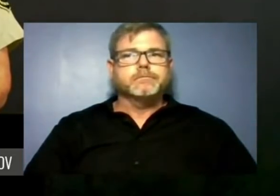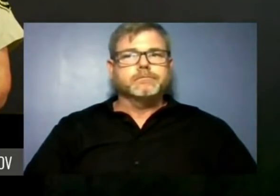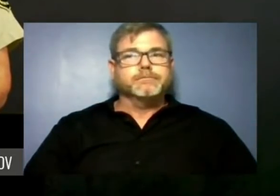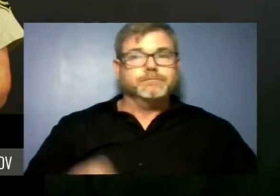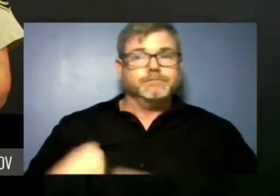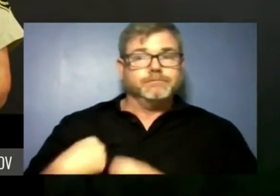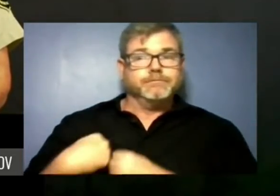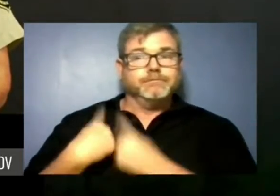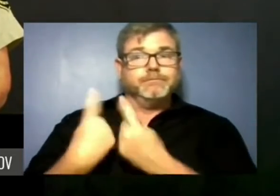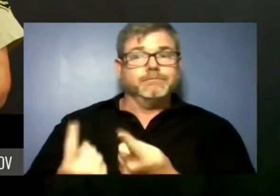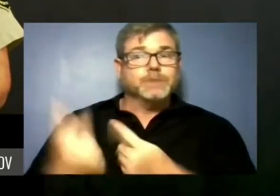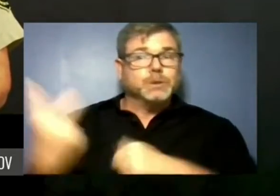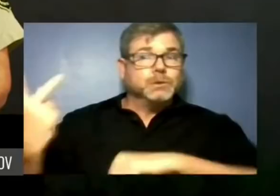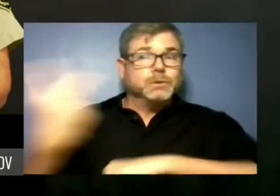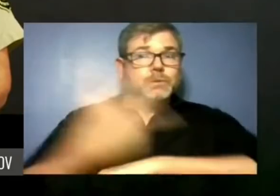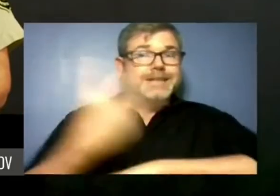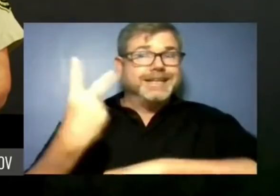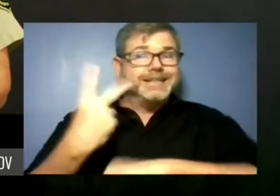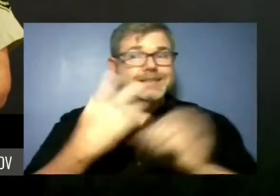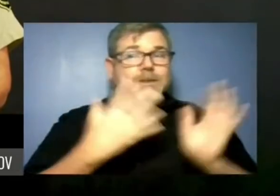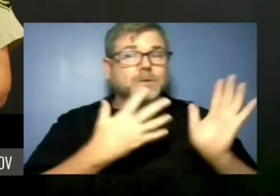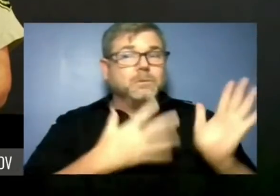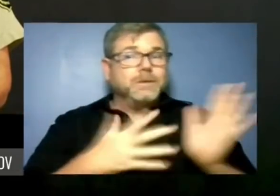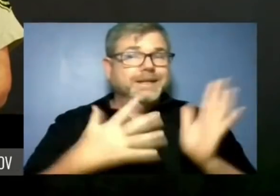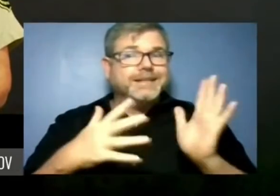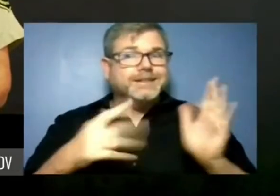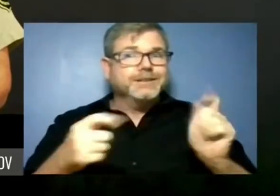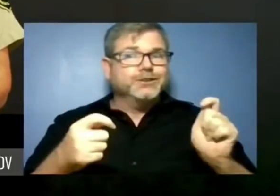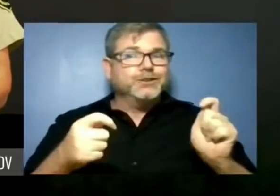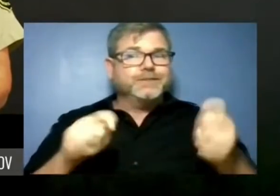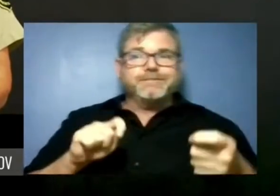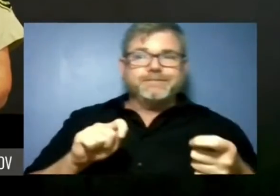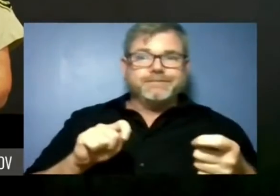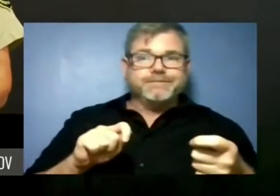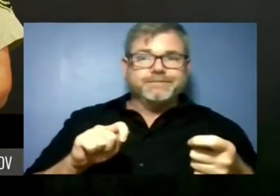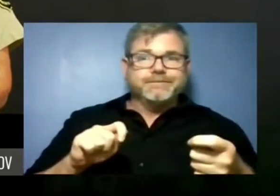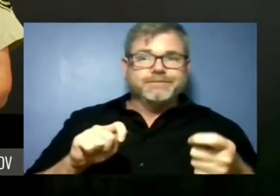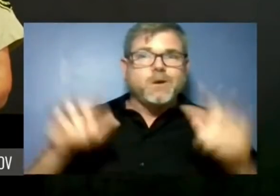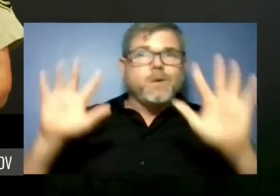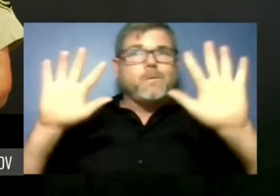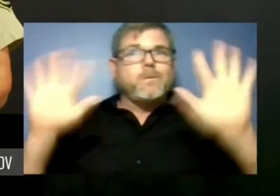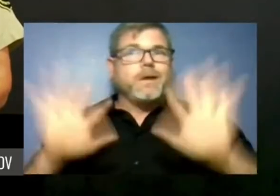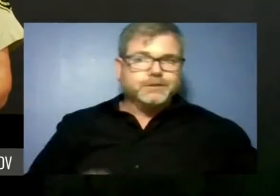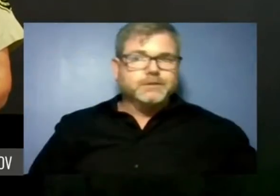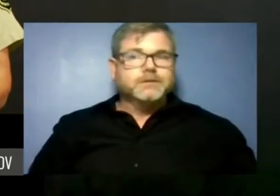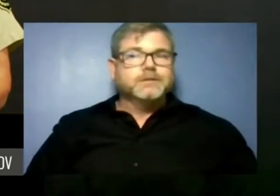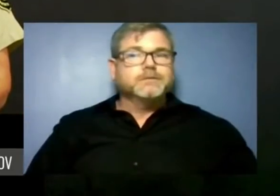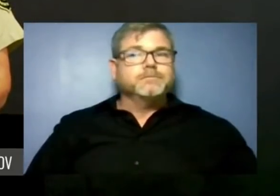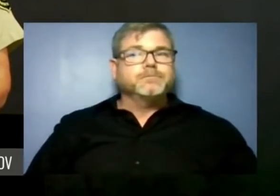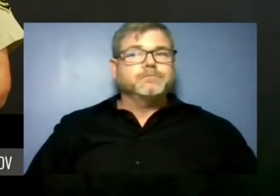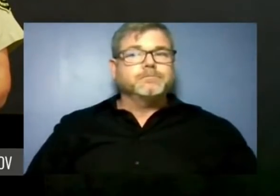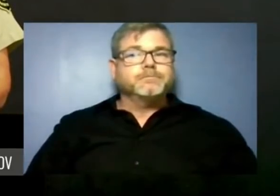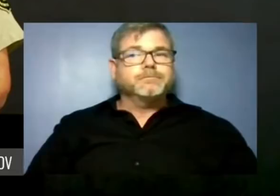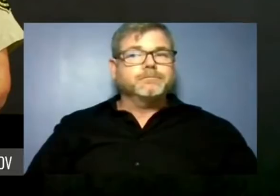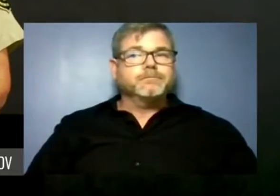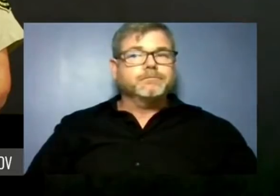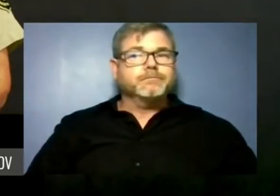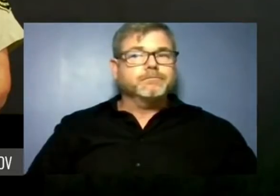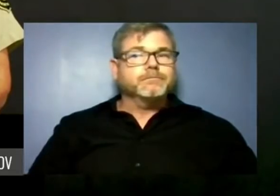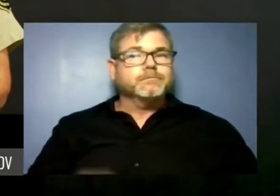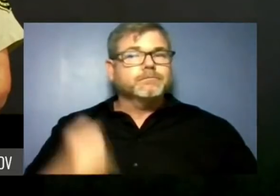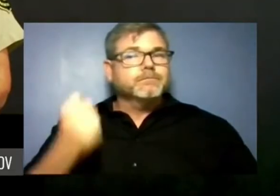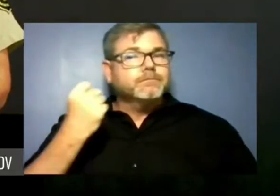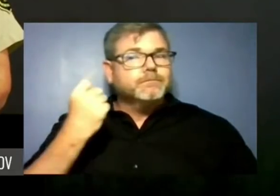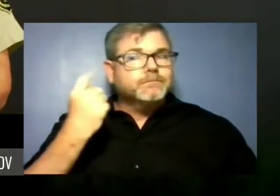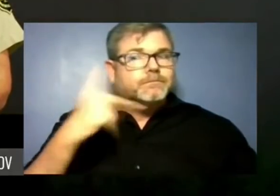happens and after we've had a fire, you know, there are a lot of snags out there. There's a lot of trees that are green, dry, and could break. So